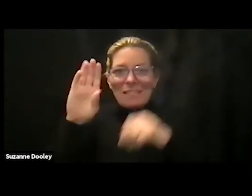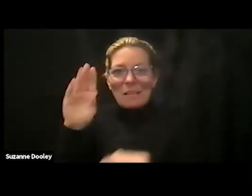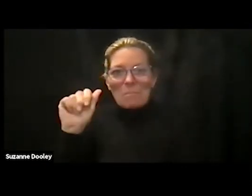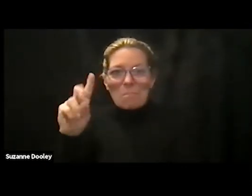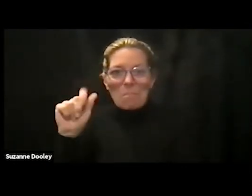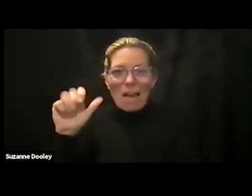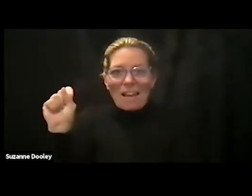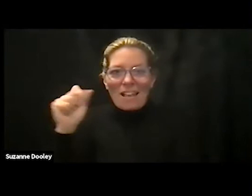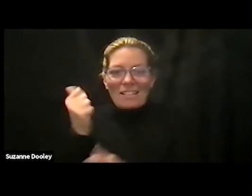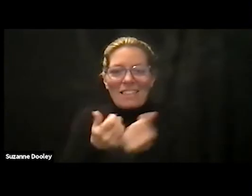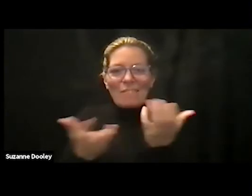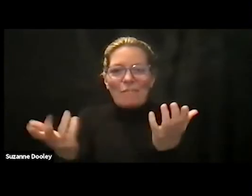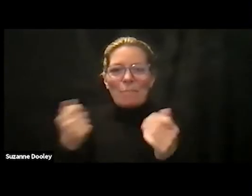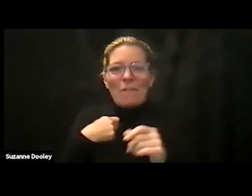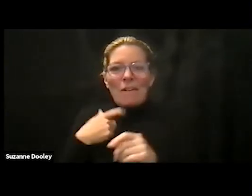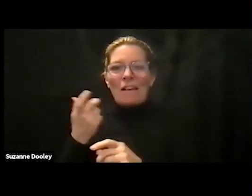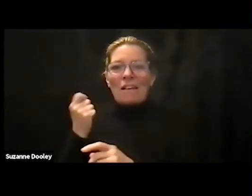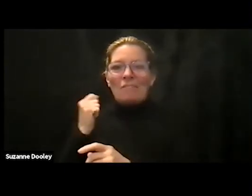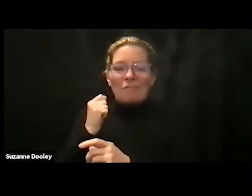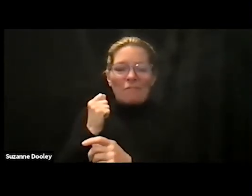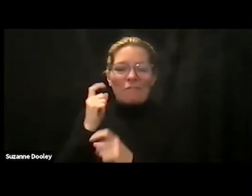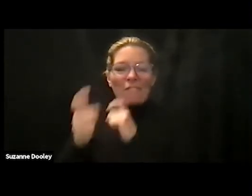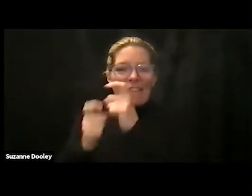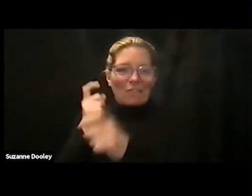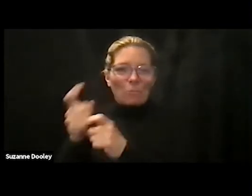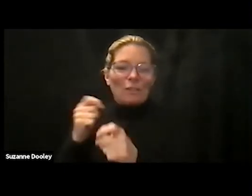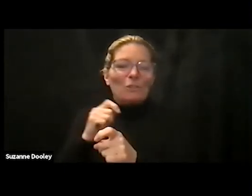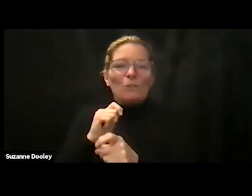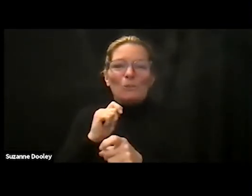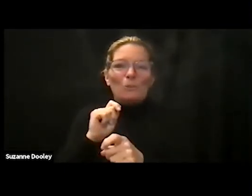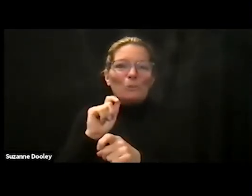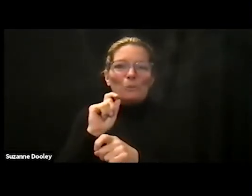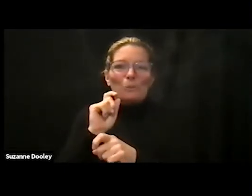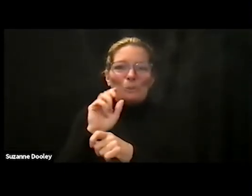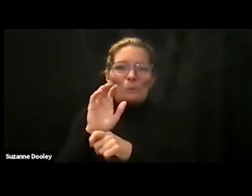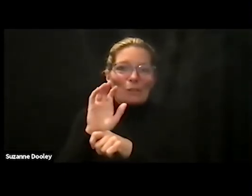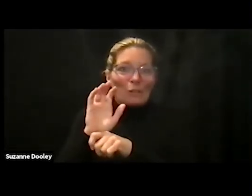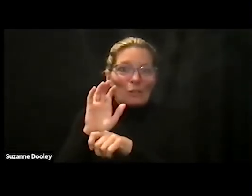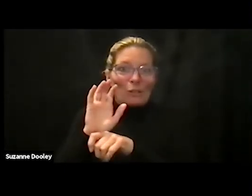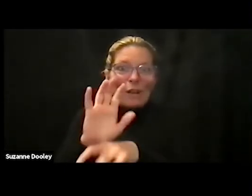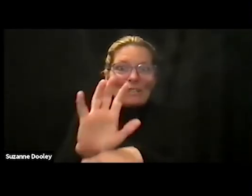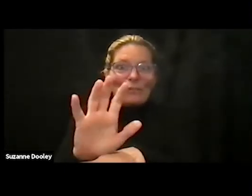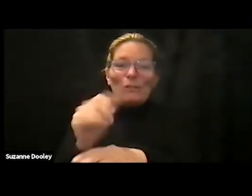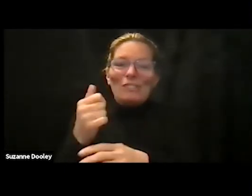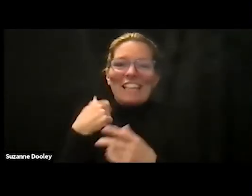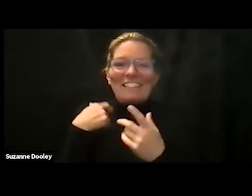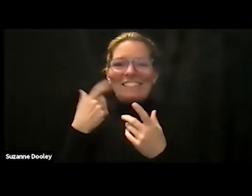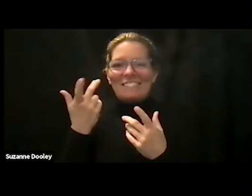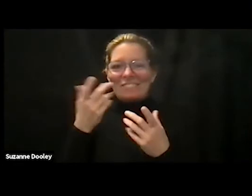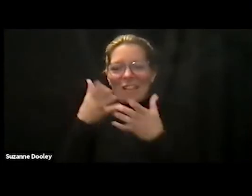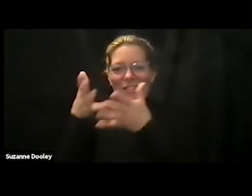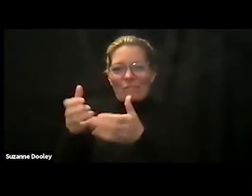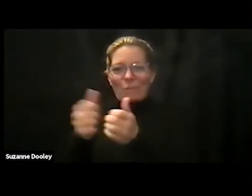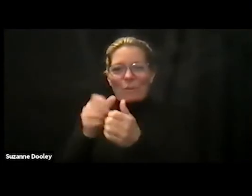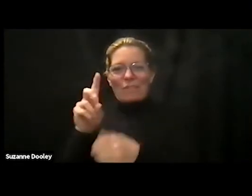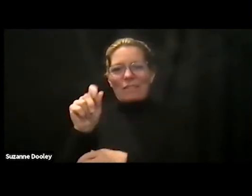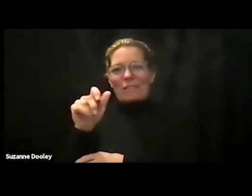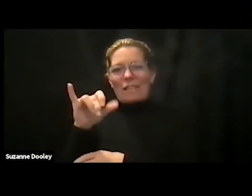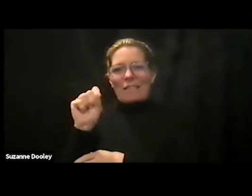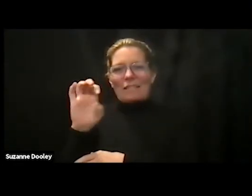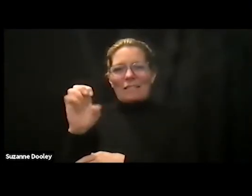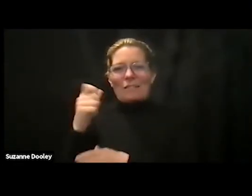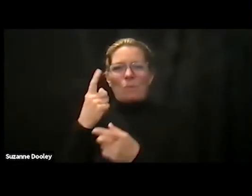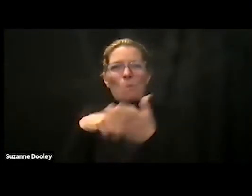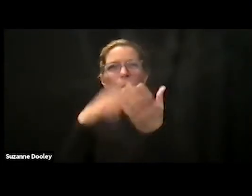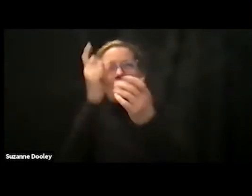everything from philanthropy to grassroots. So I'll leave you all with Daisee to kind of tell us more about what does the future need to look